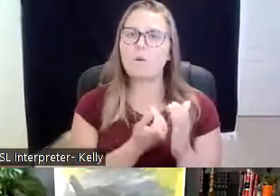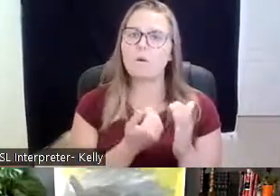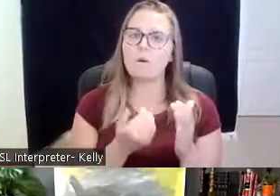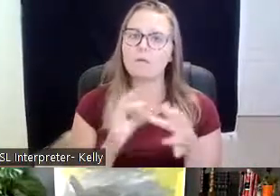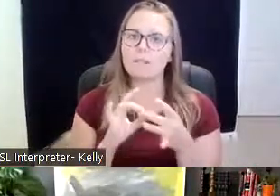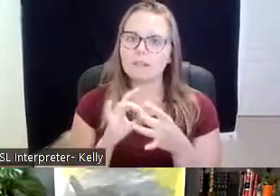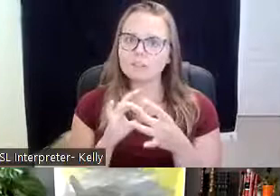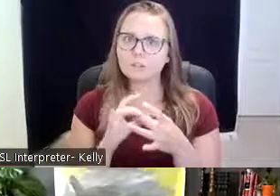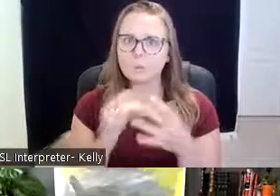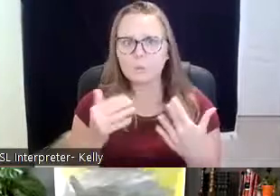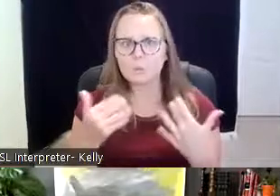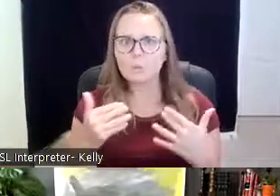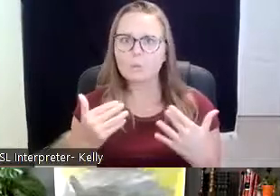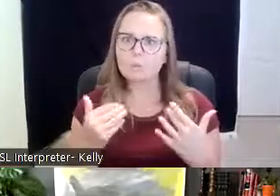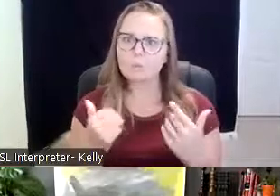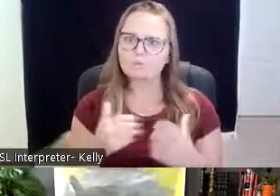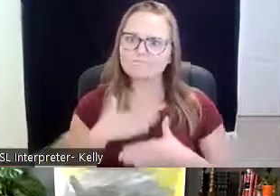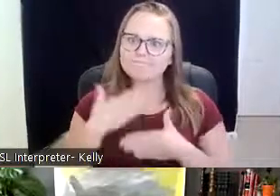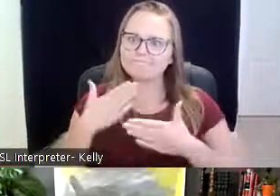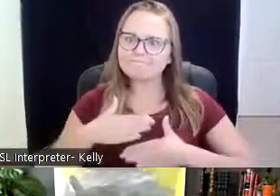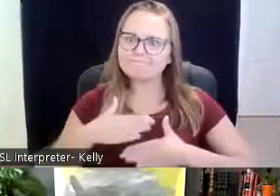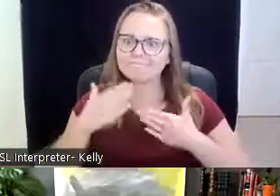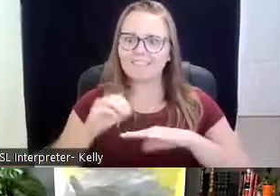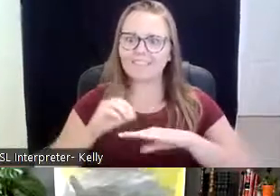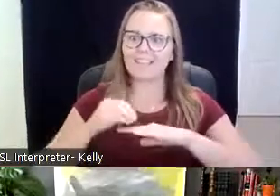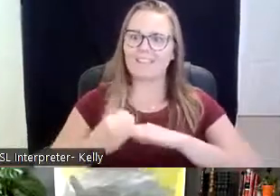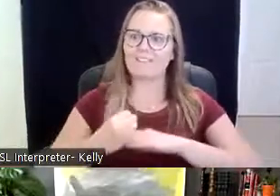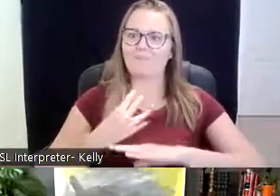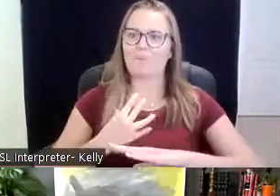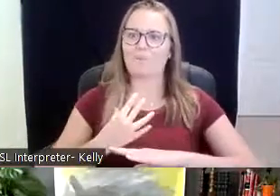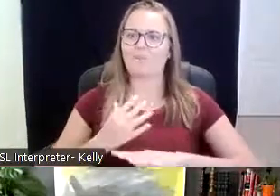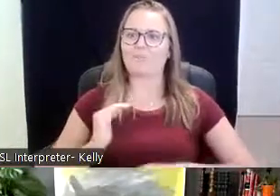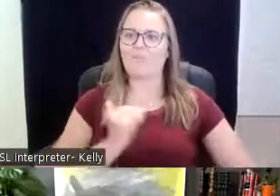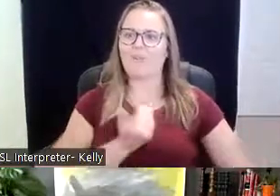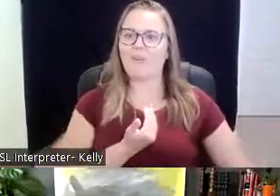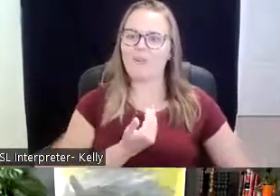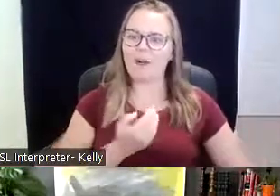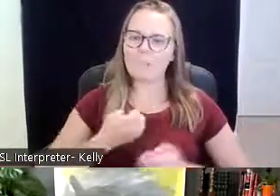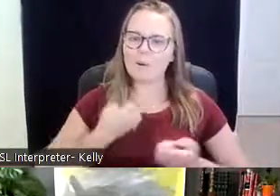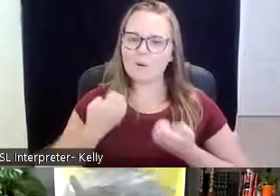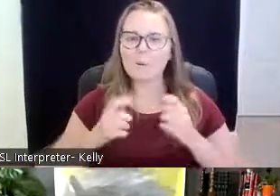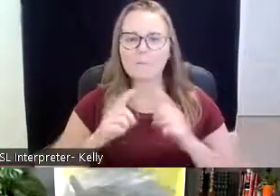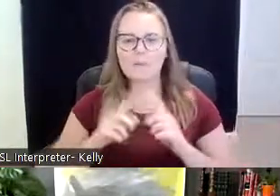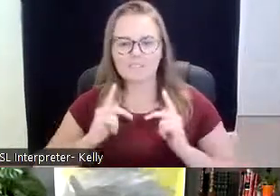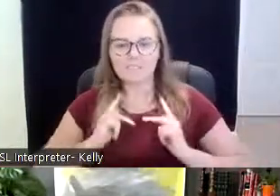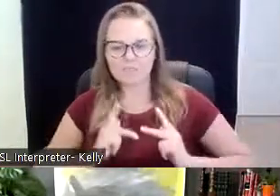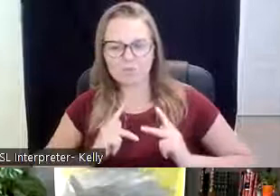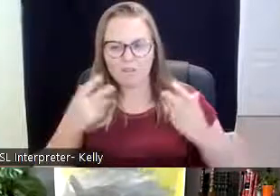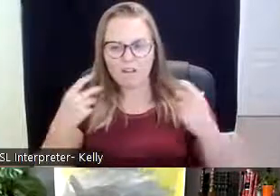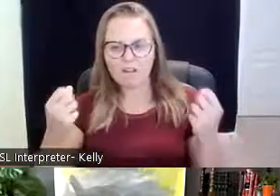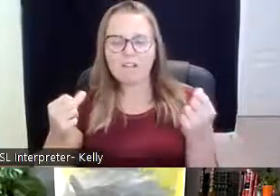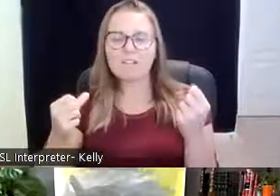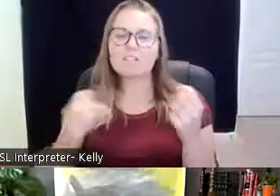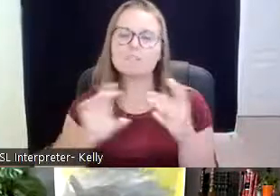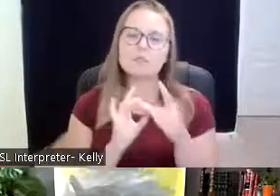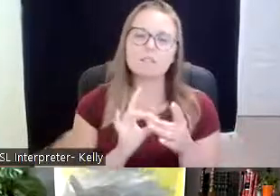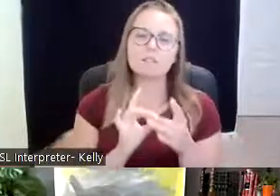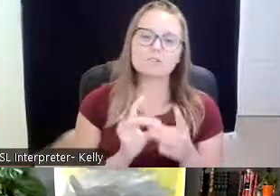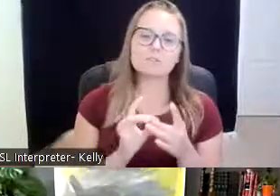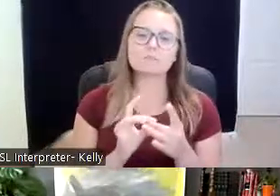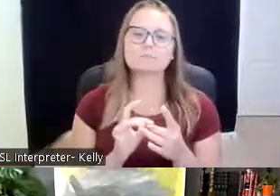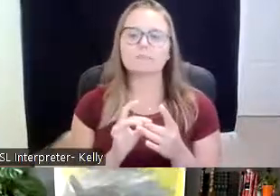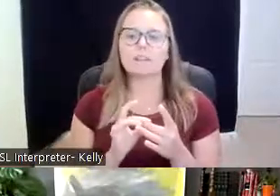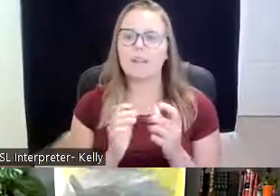joy and influence our emotional well-being. But when it comes to our physical health, our relationships, and the